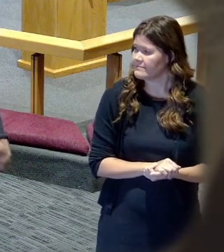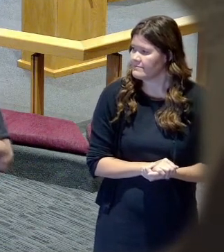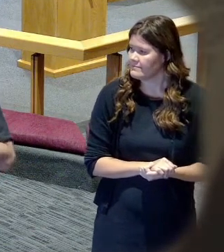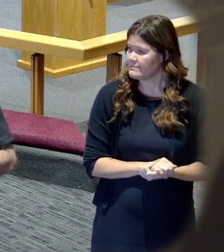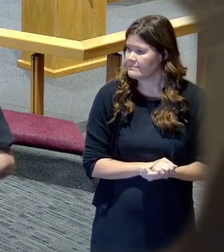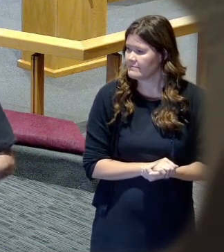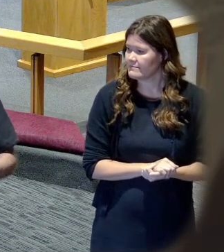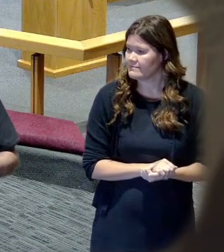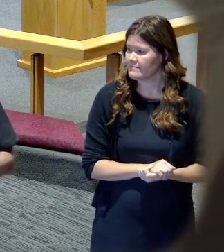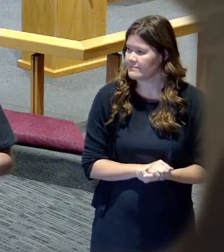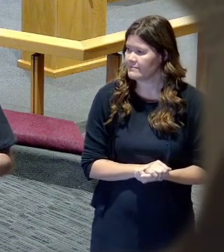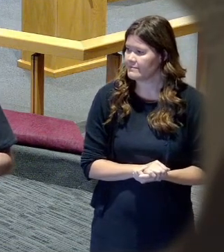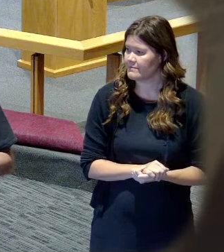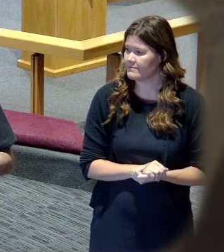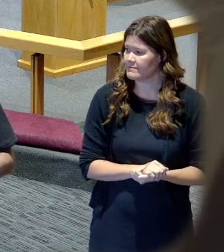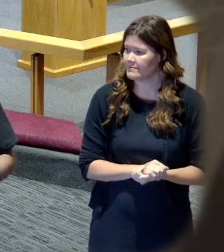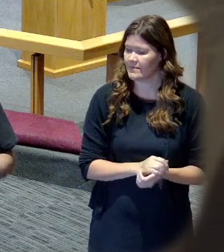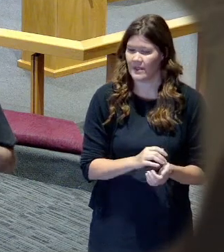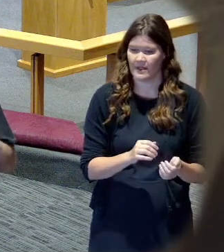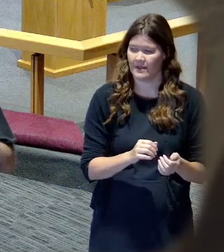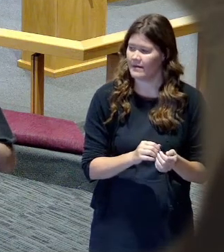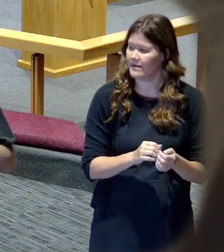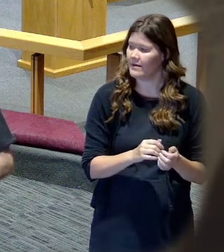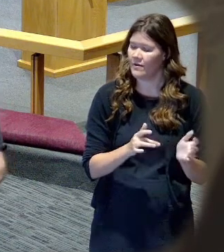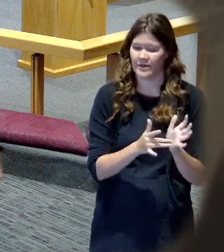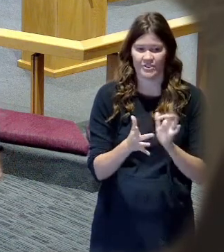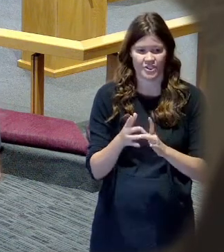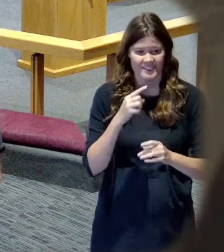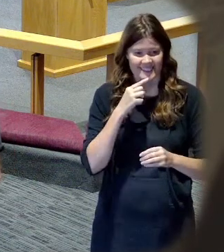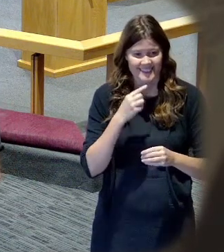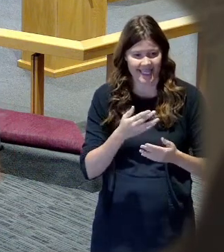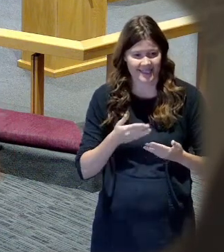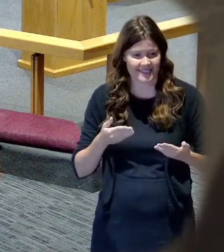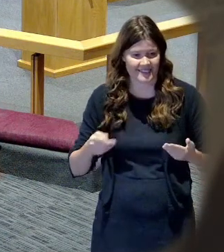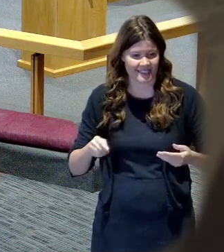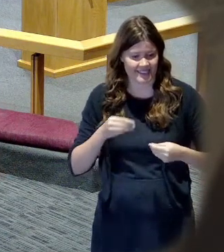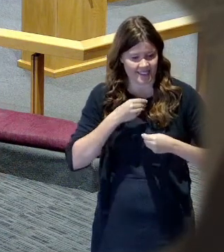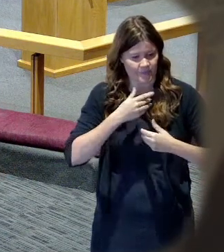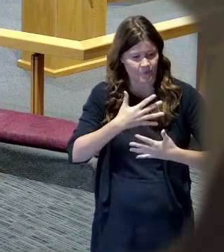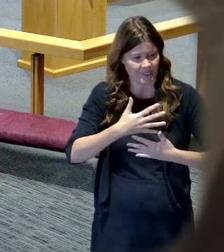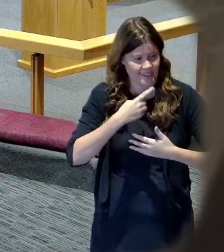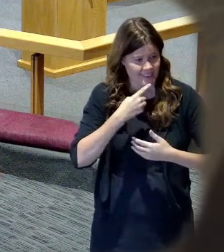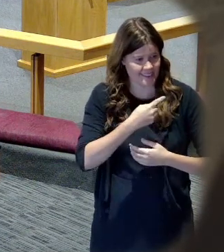shall live. And when Jesus had said this, he breathed on them and said to them,